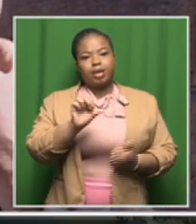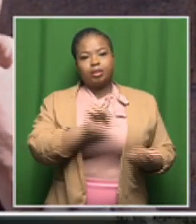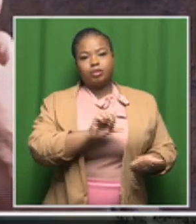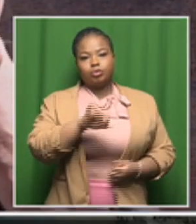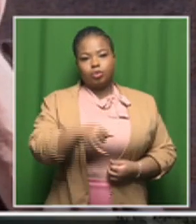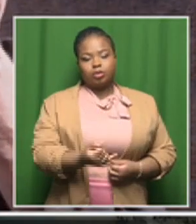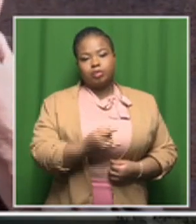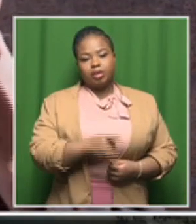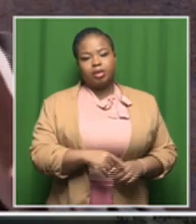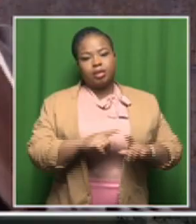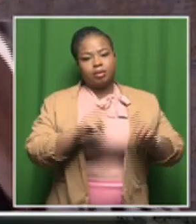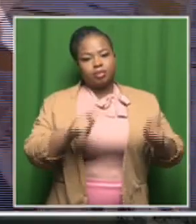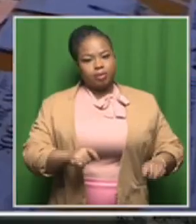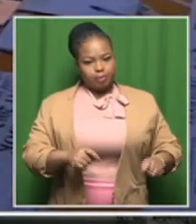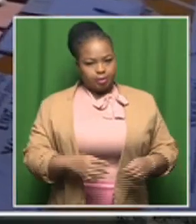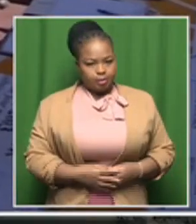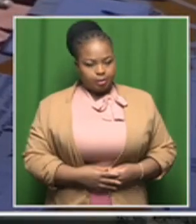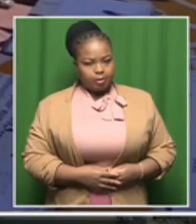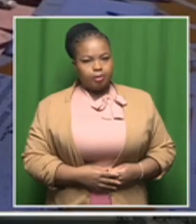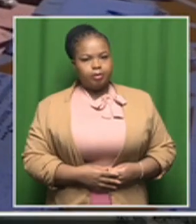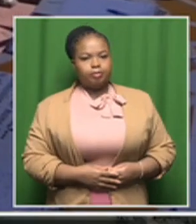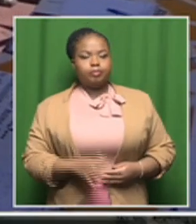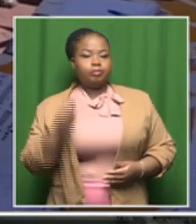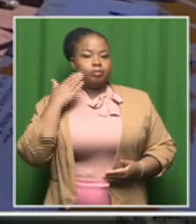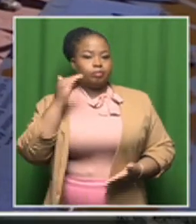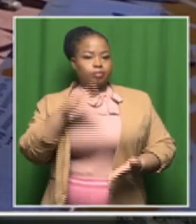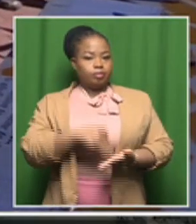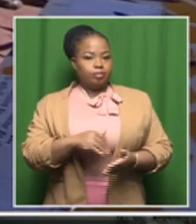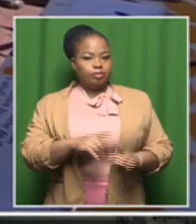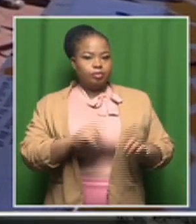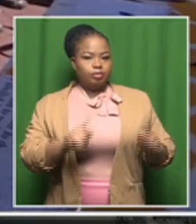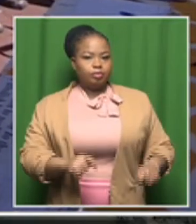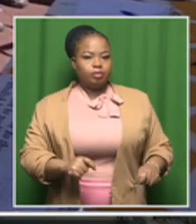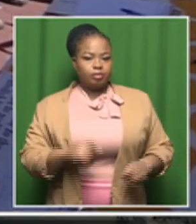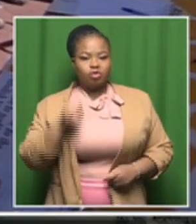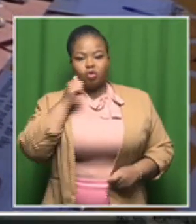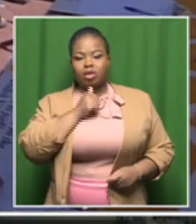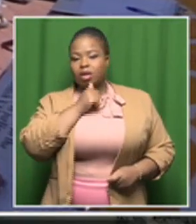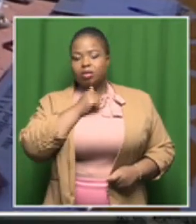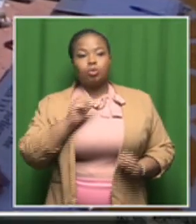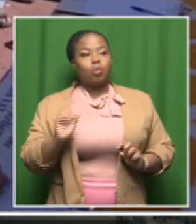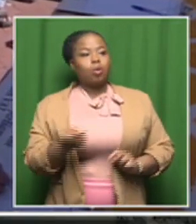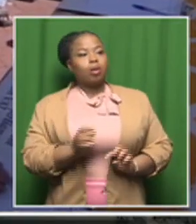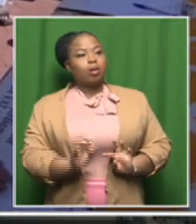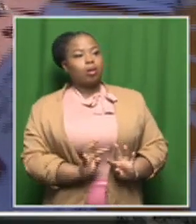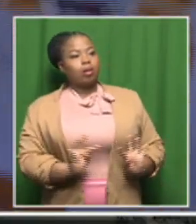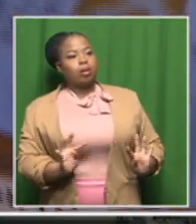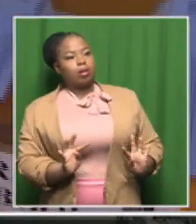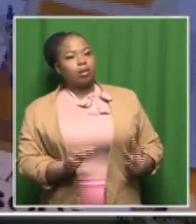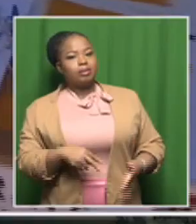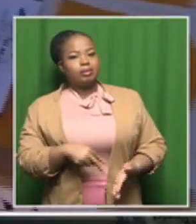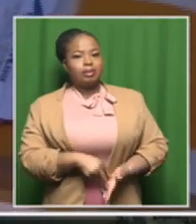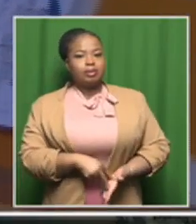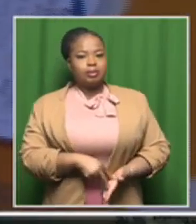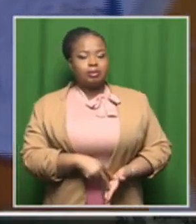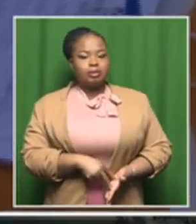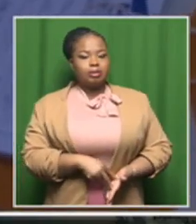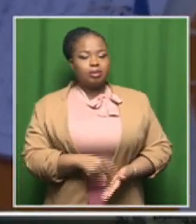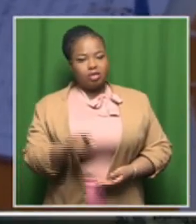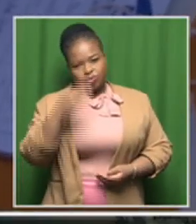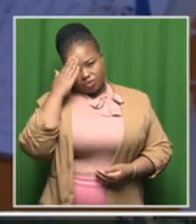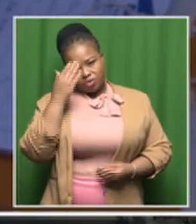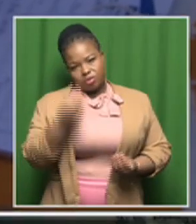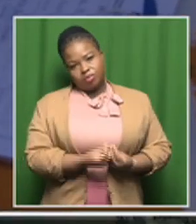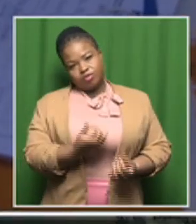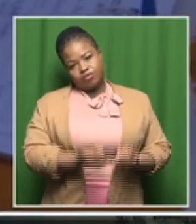Johannesburg and back to Cape Town. And the moment we landed in Cape Town, the aunts were all standing there. And then we knew something was